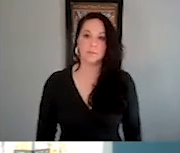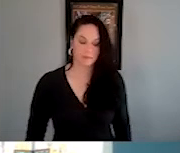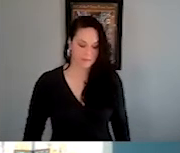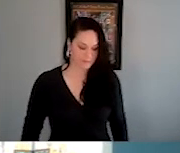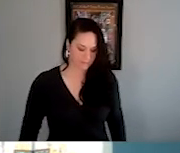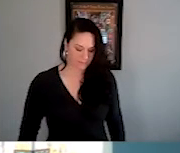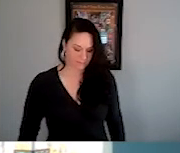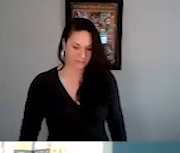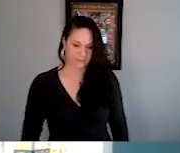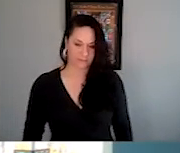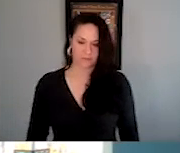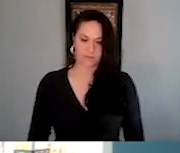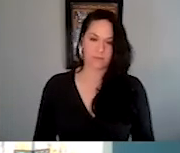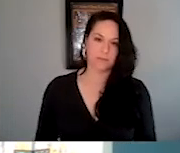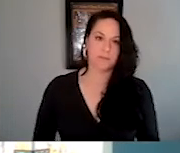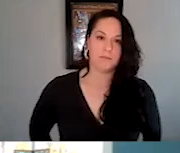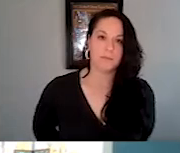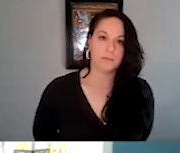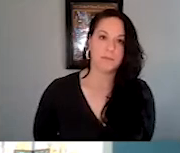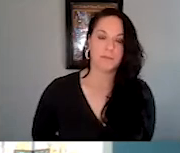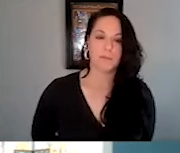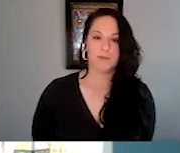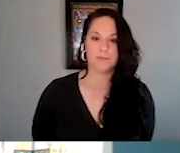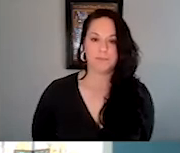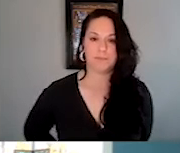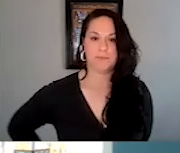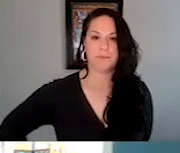analysis on, using the tips and the